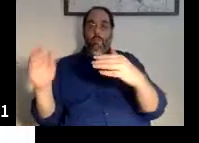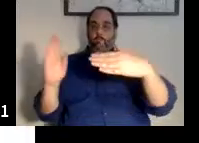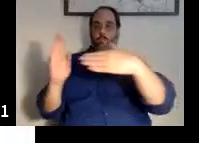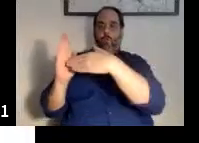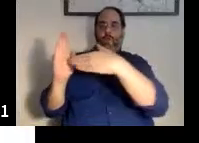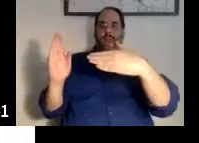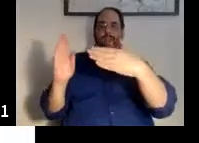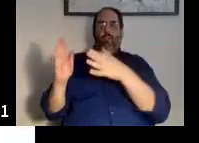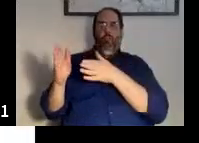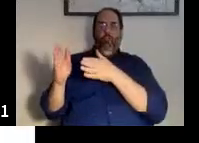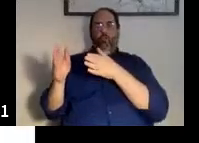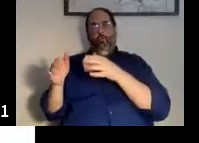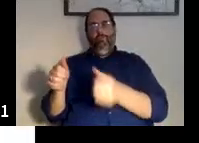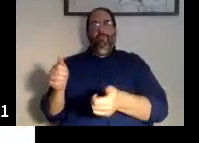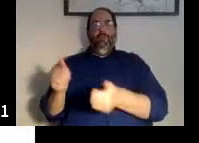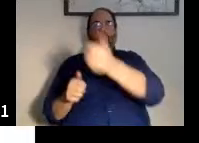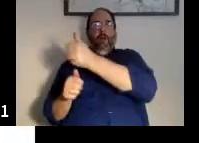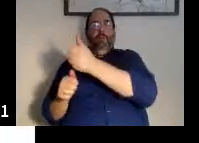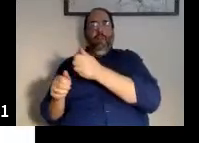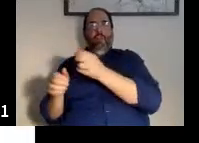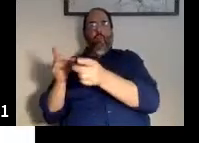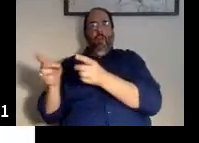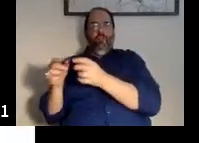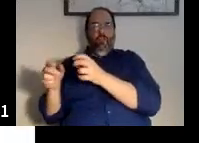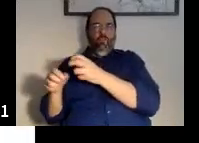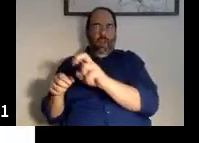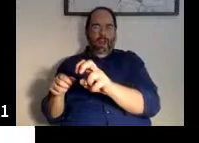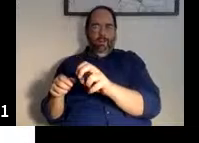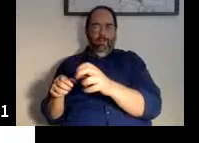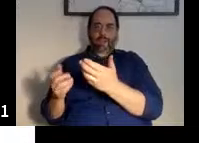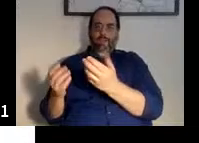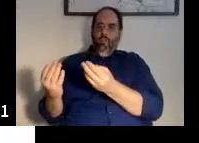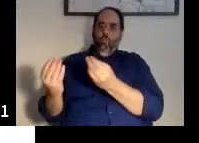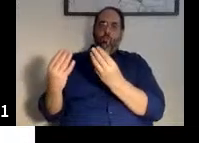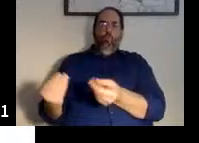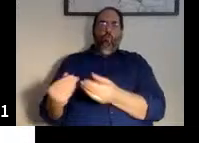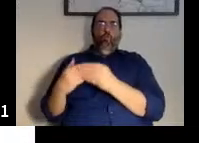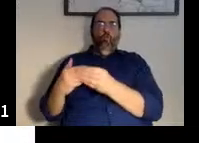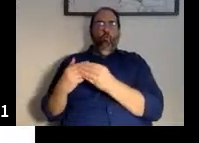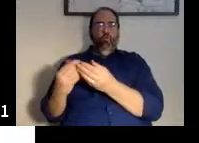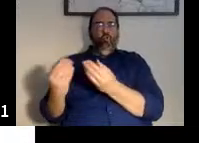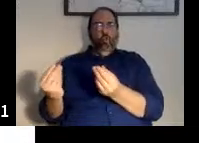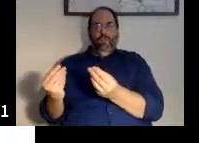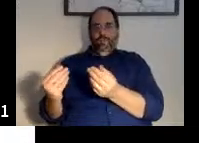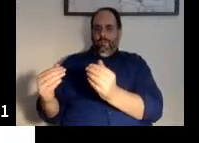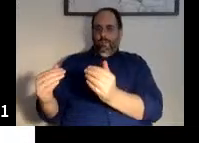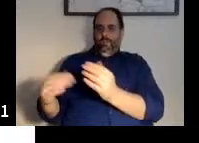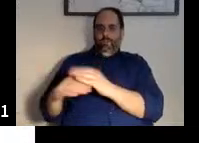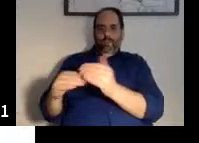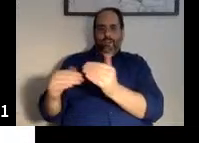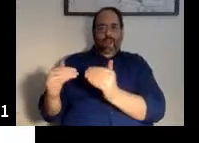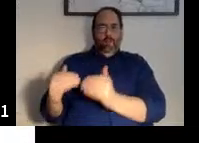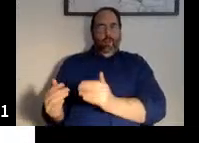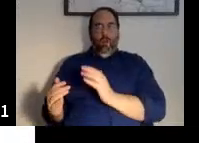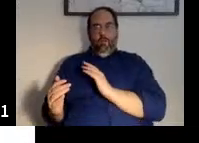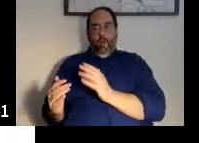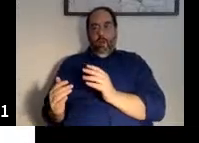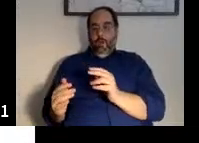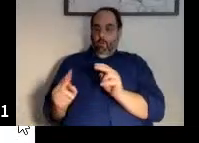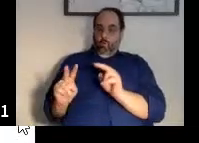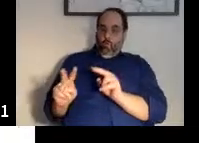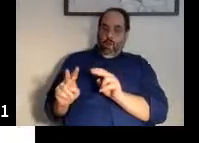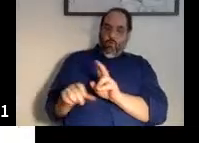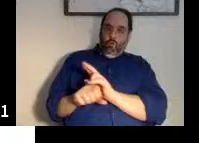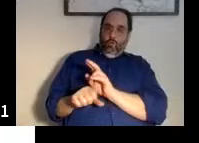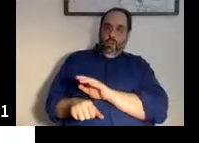direction of travel. And that's done for loose surfaces to get down below or whatever they're using it for. But watch what you're using as grading if